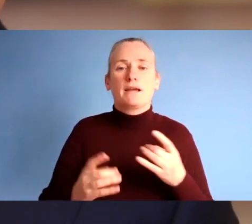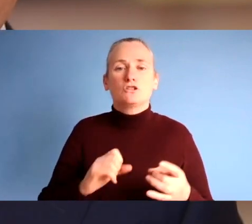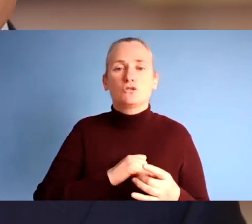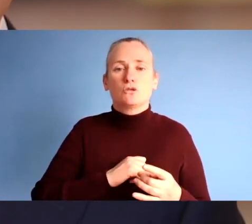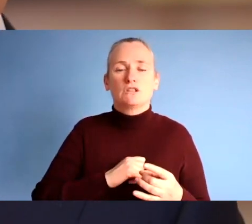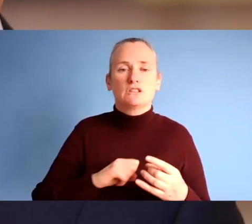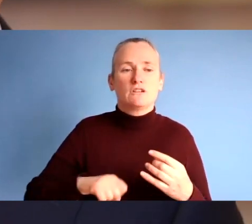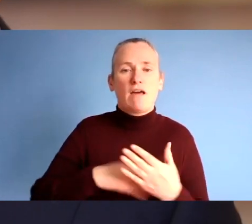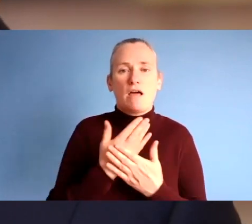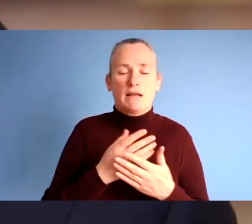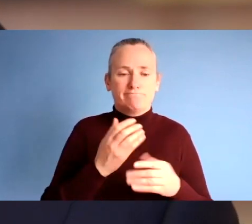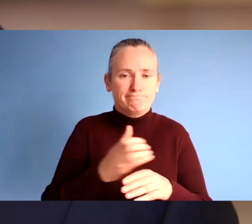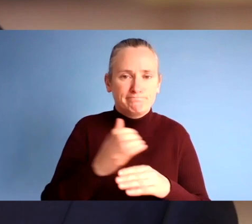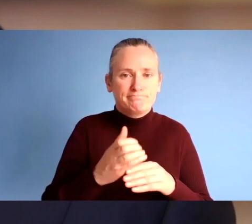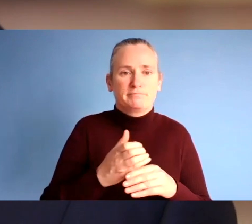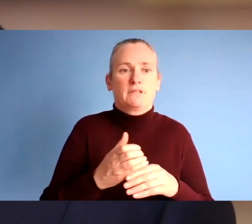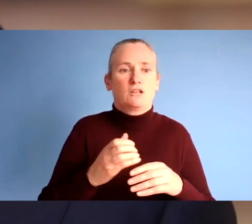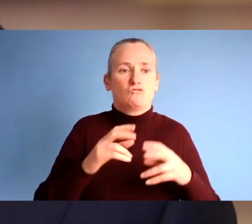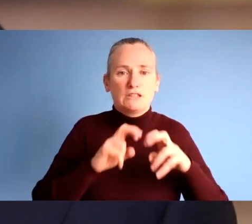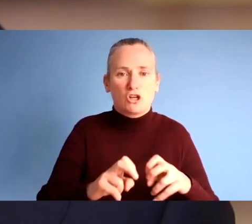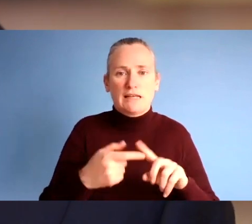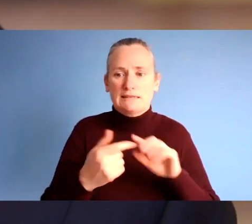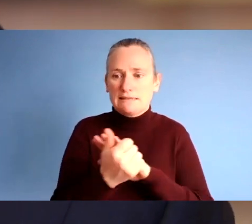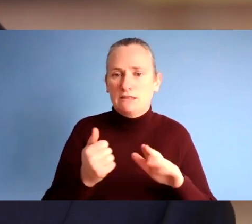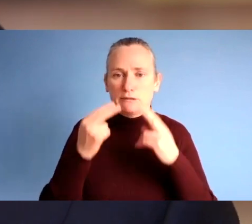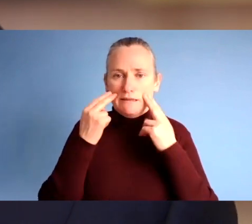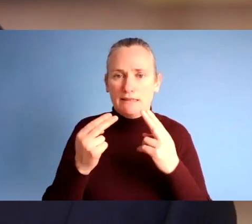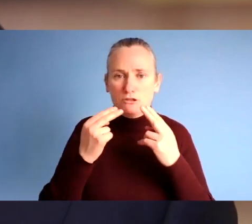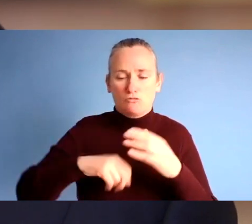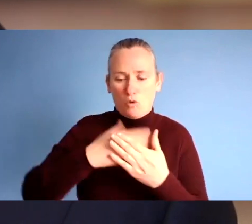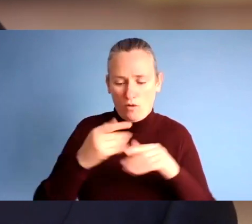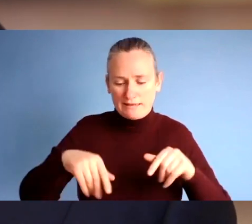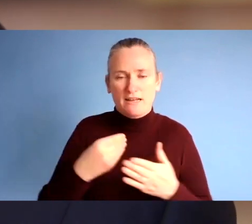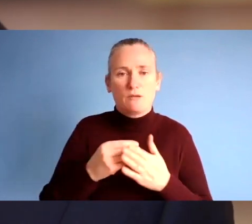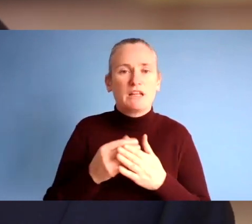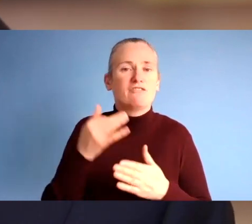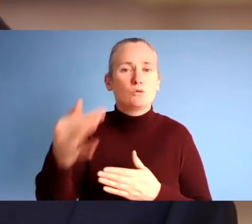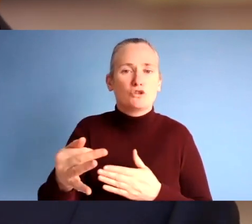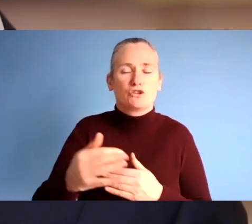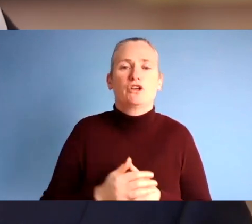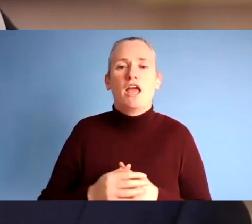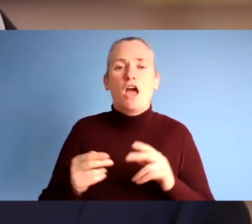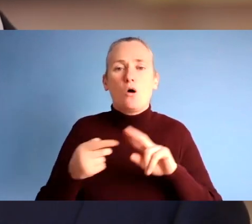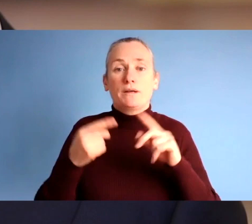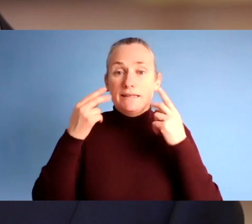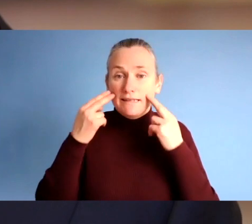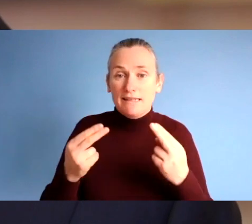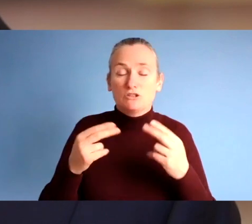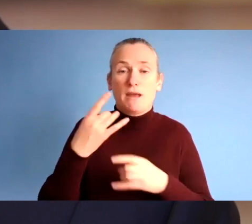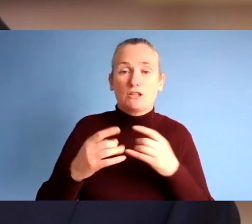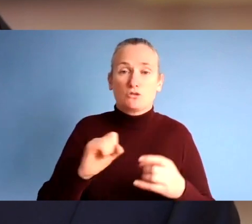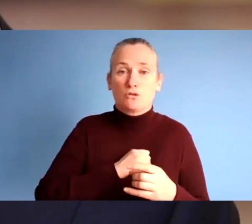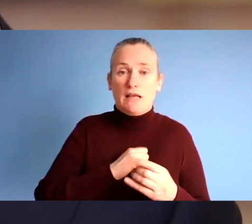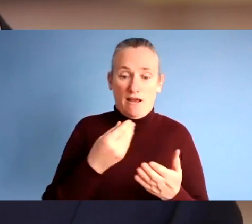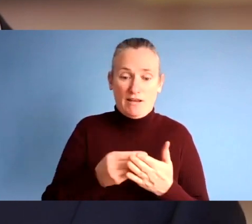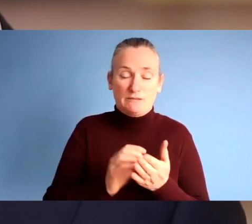and sustains the research and skills base needed to grow our economy in the future. And we need to make sure that our investment